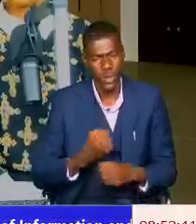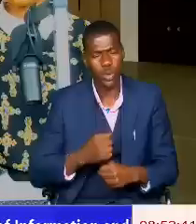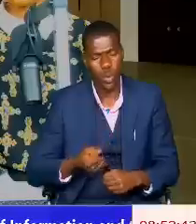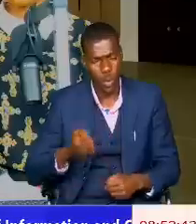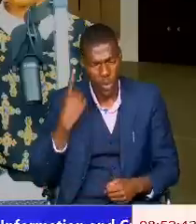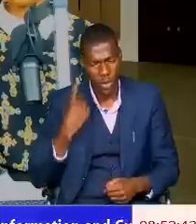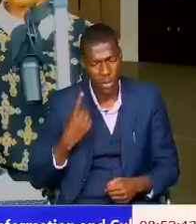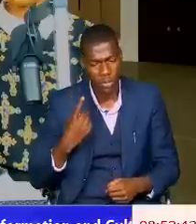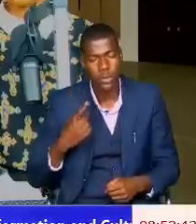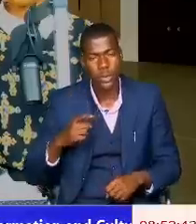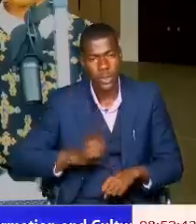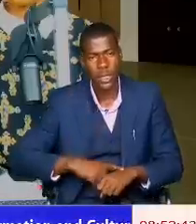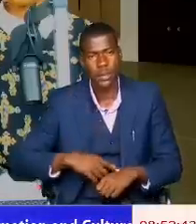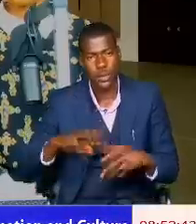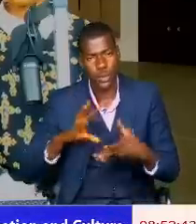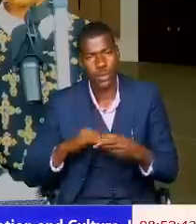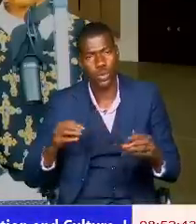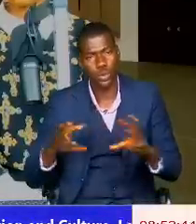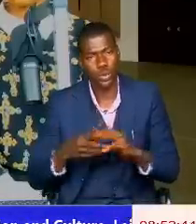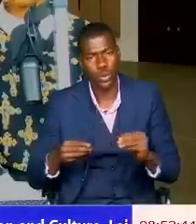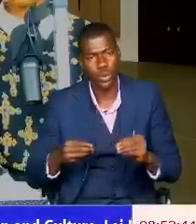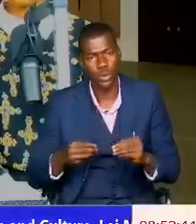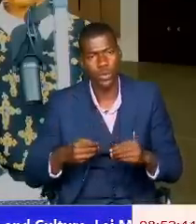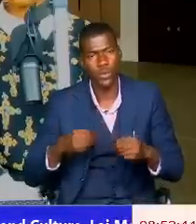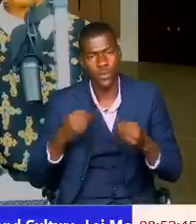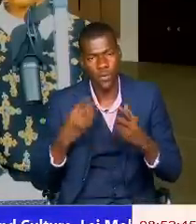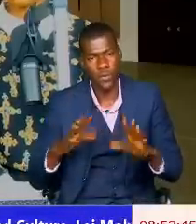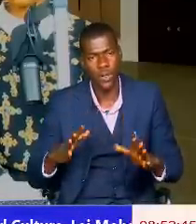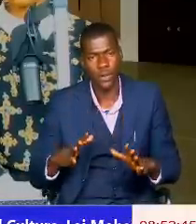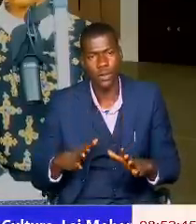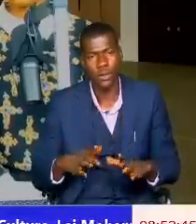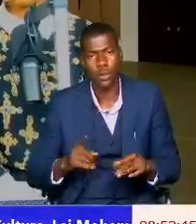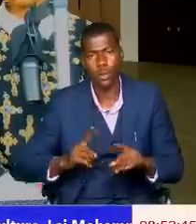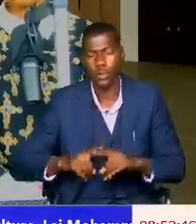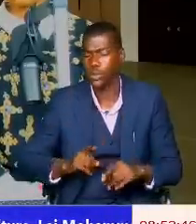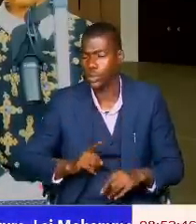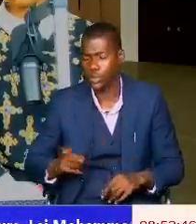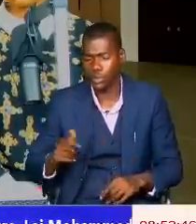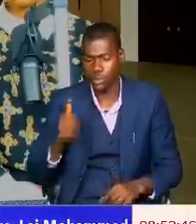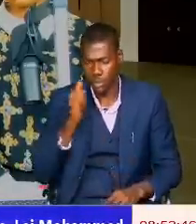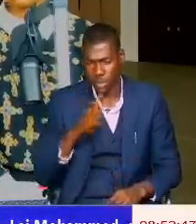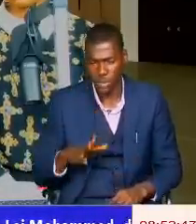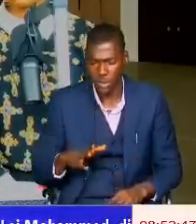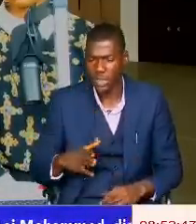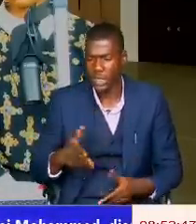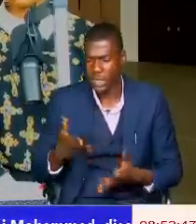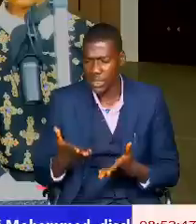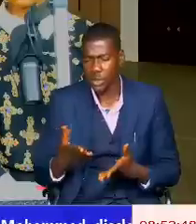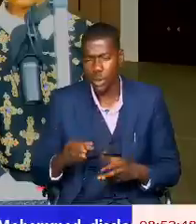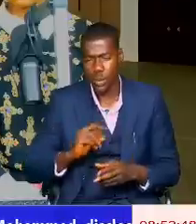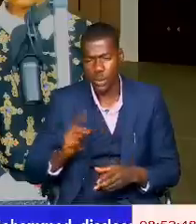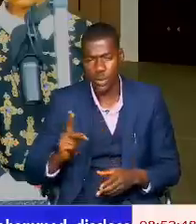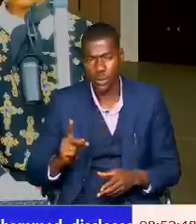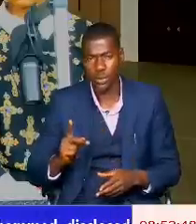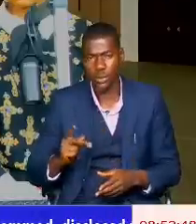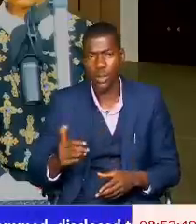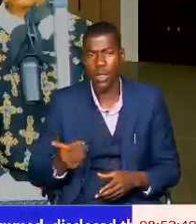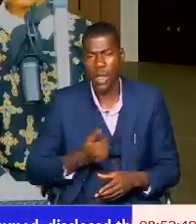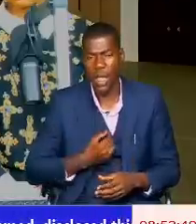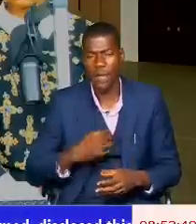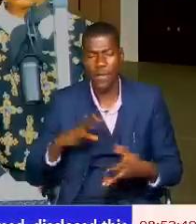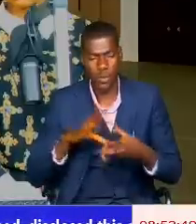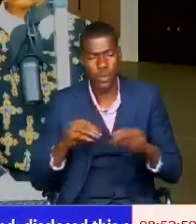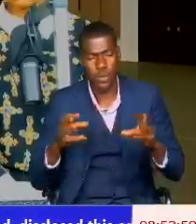finish. But my dear, you need to compose yourself because this is the opportunity you have to tell your story.